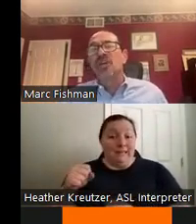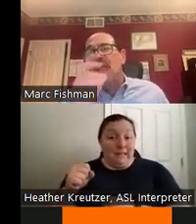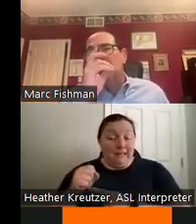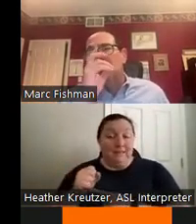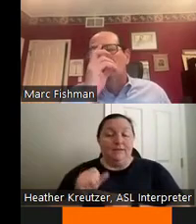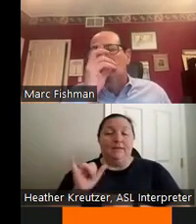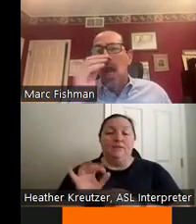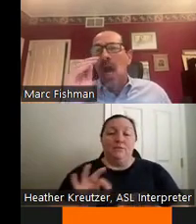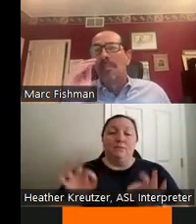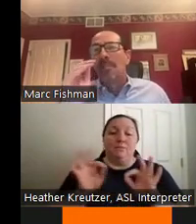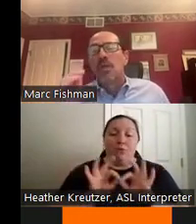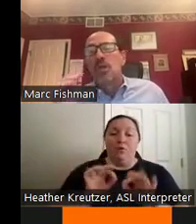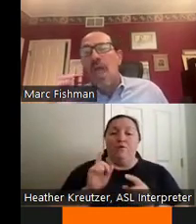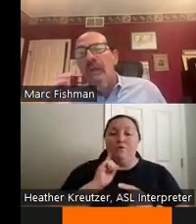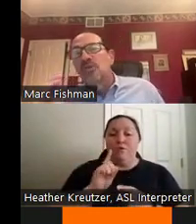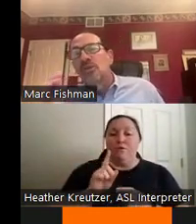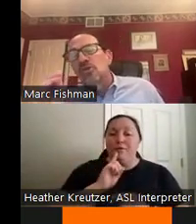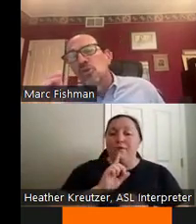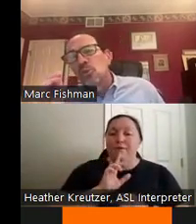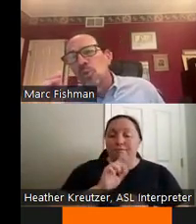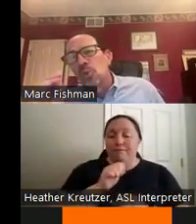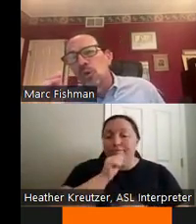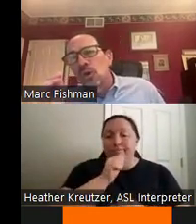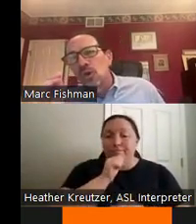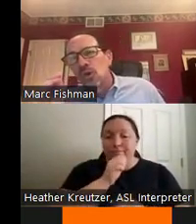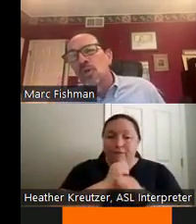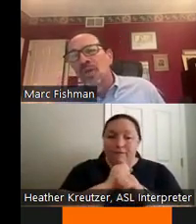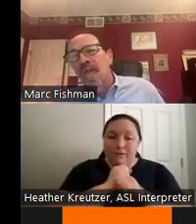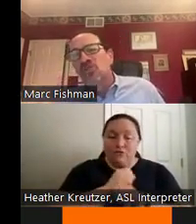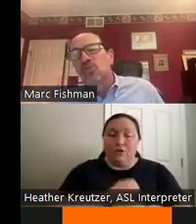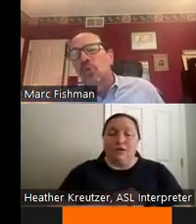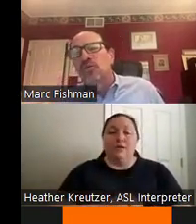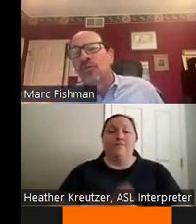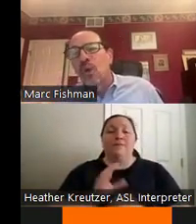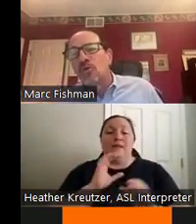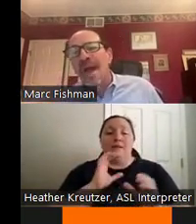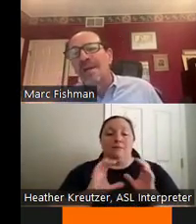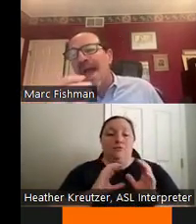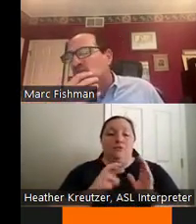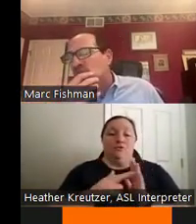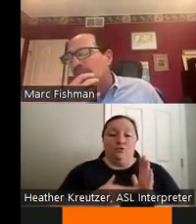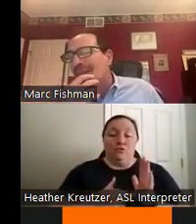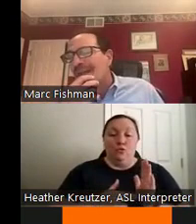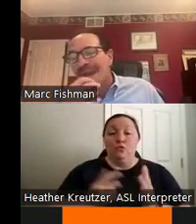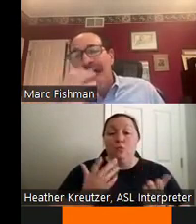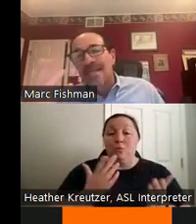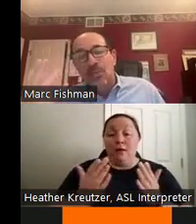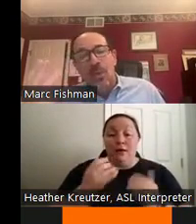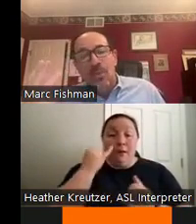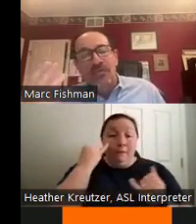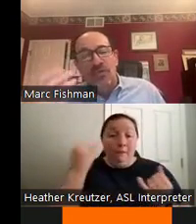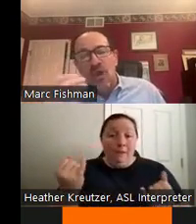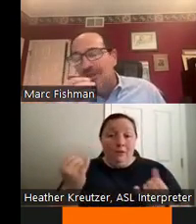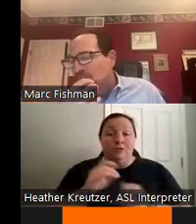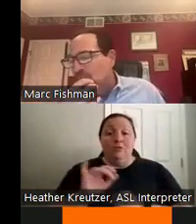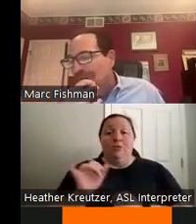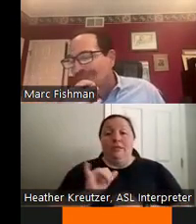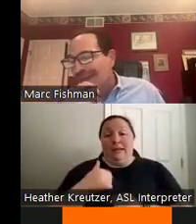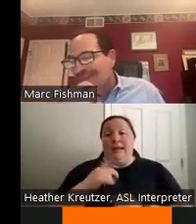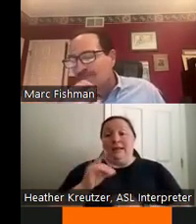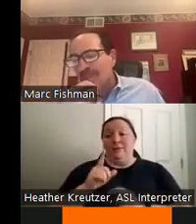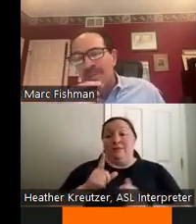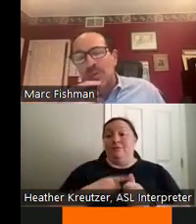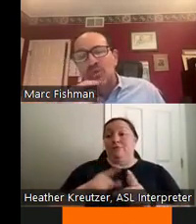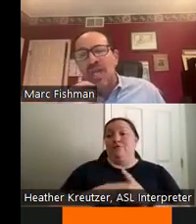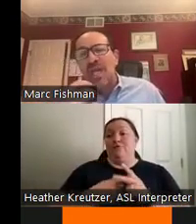of confidentiality and to communication rules of the road. You might imagine, and I did when we first started this